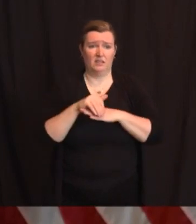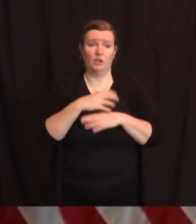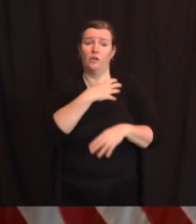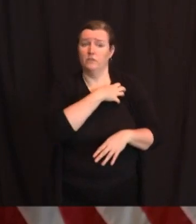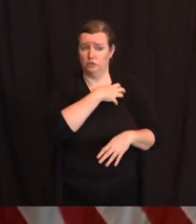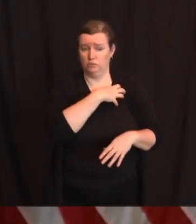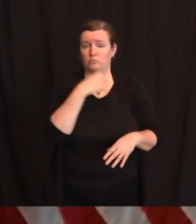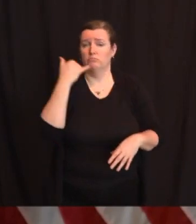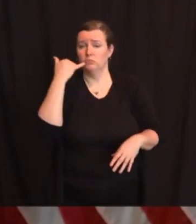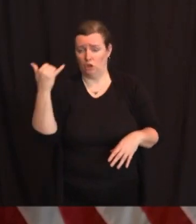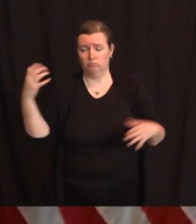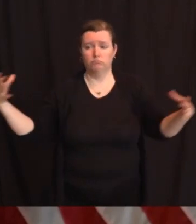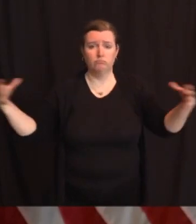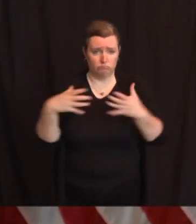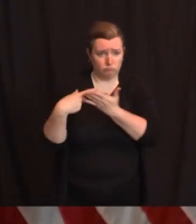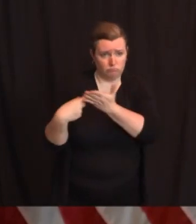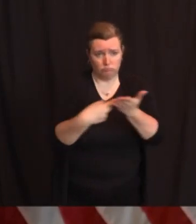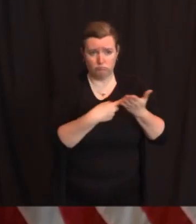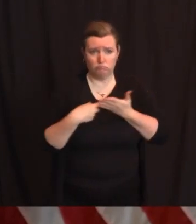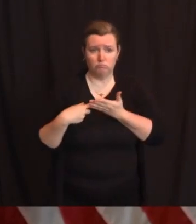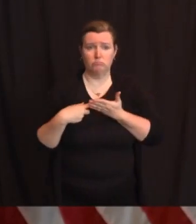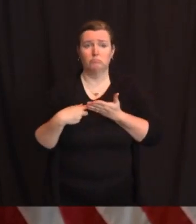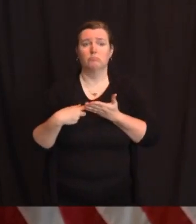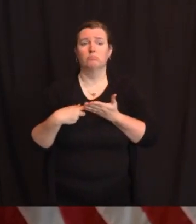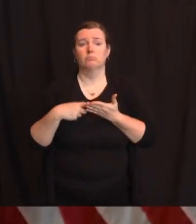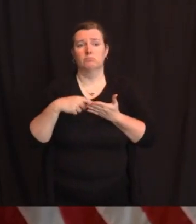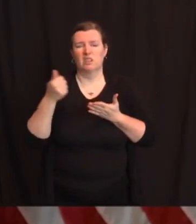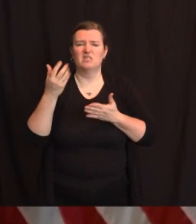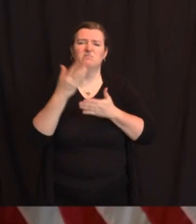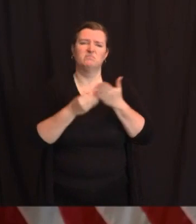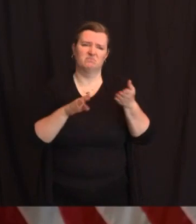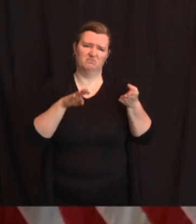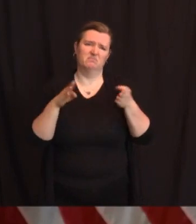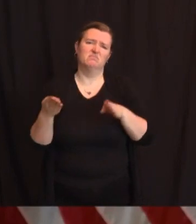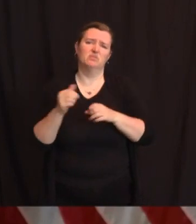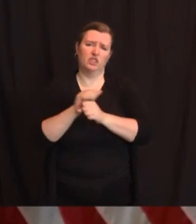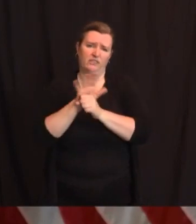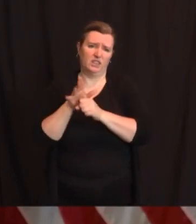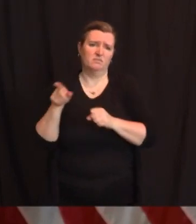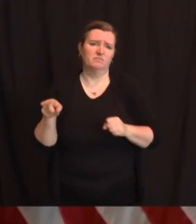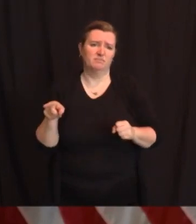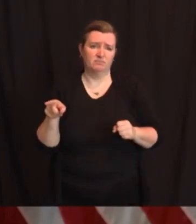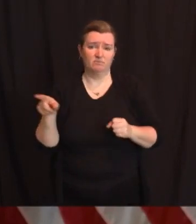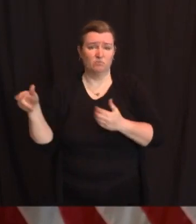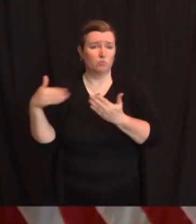10th fatality due to COVID-19, and sure enough, I went home and got a text that there was another,